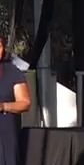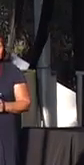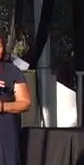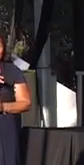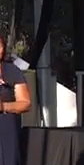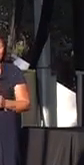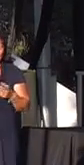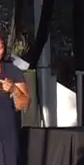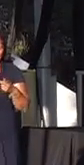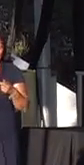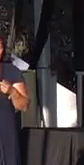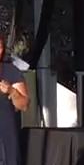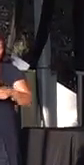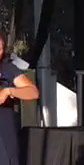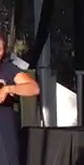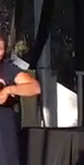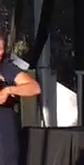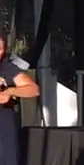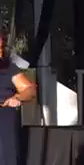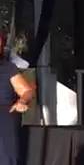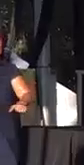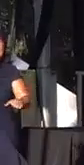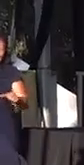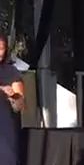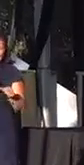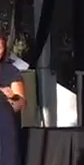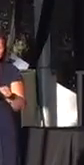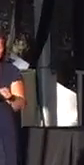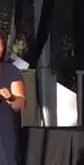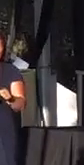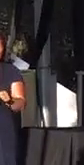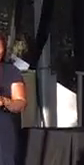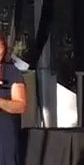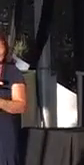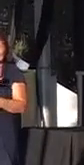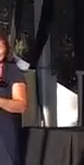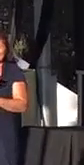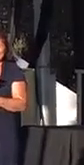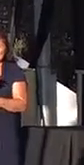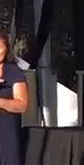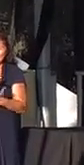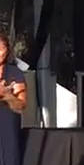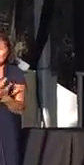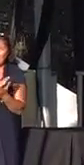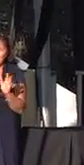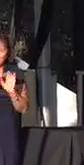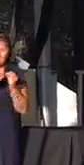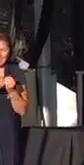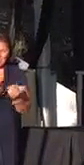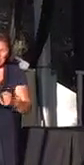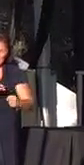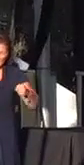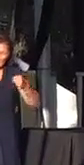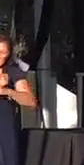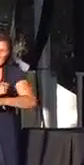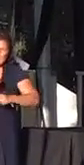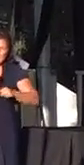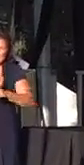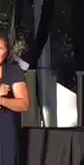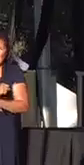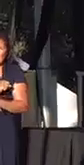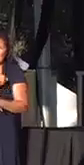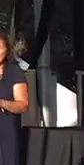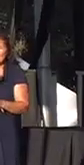Secondly, it's time to remember that it was civil rights organization fighting, Dr. King and